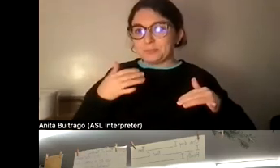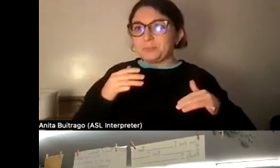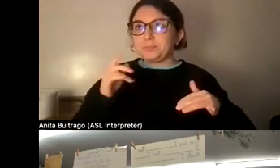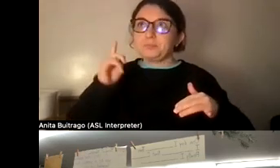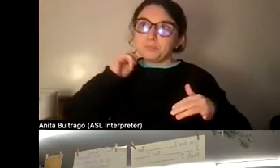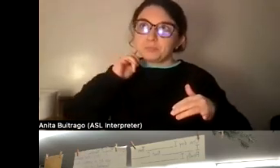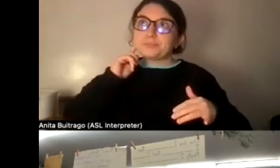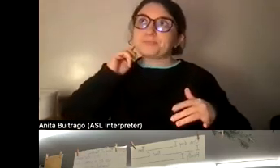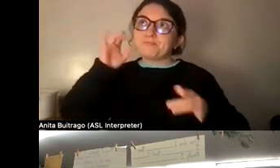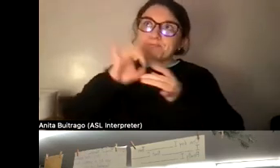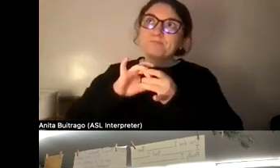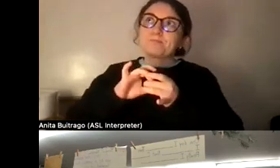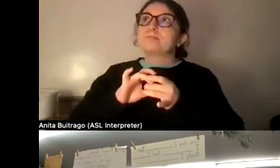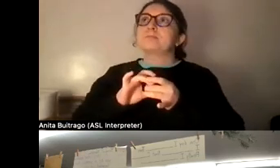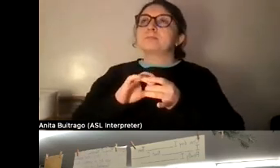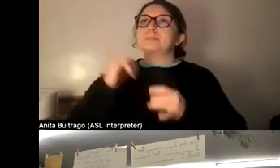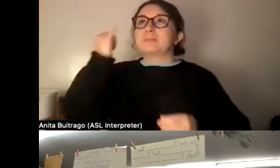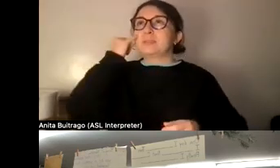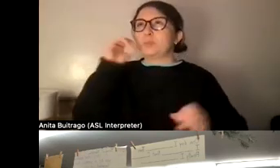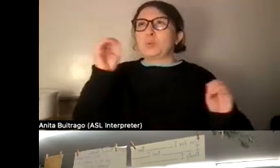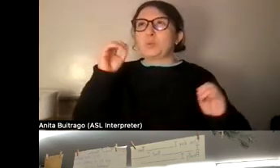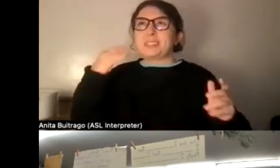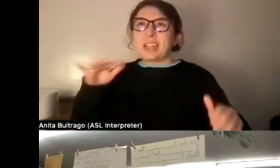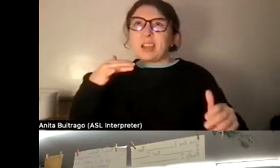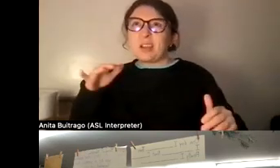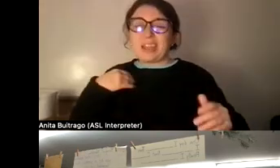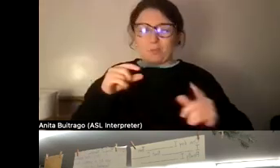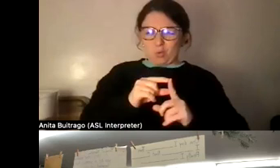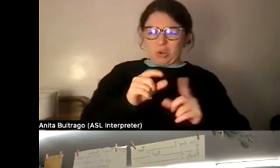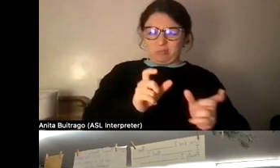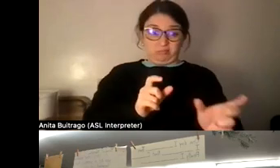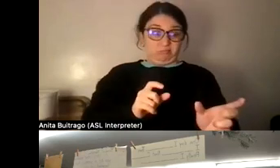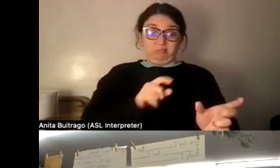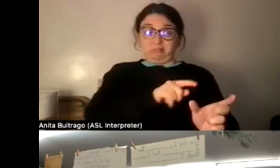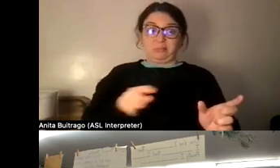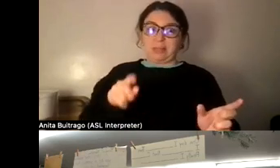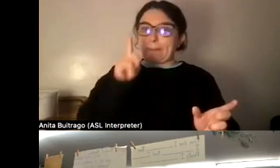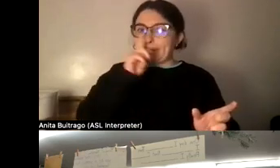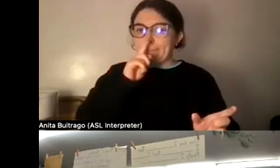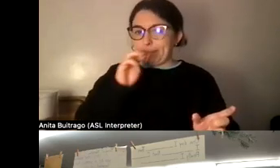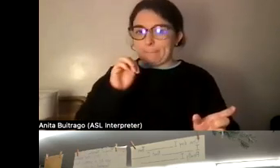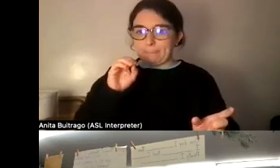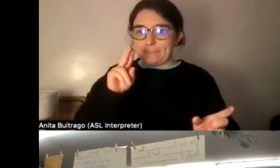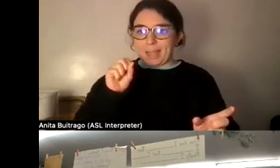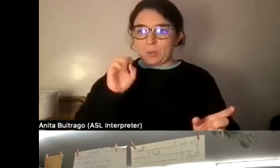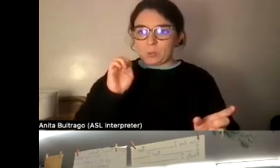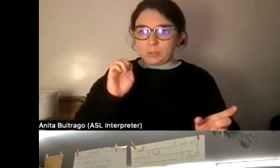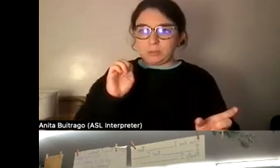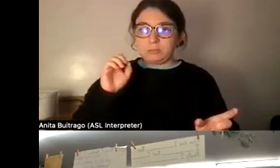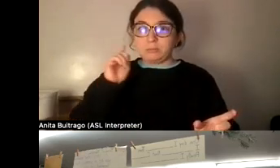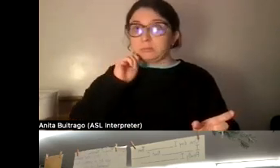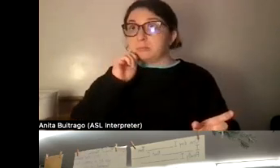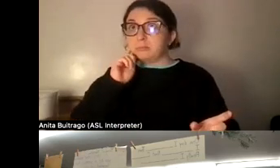if they don't have the sounds and they have a word that is as simple as mouse, and they read